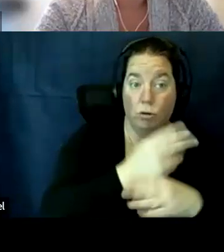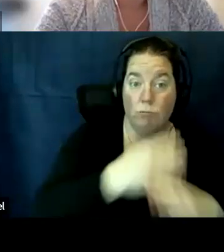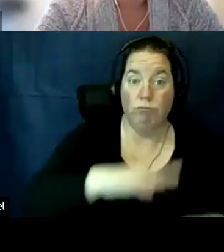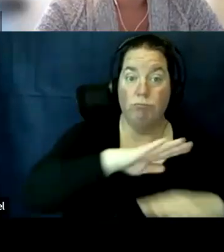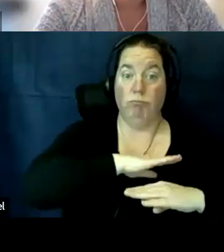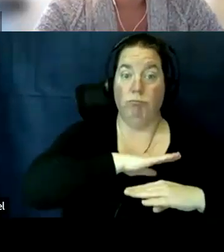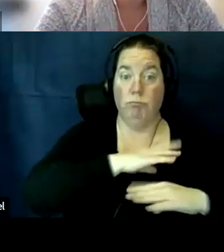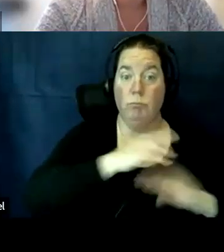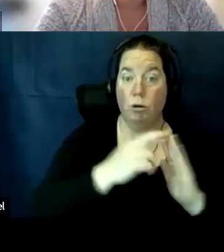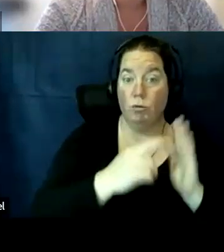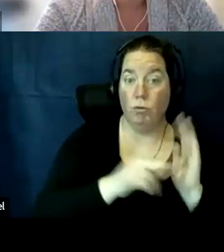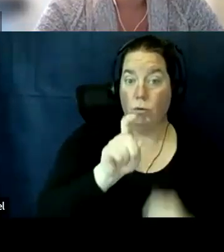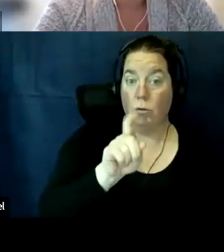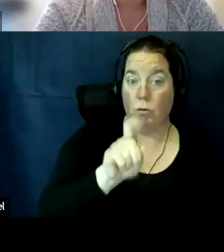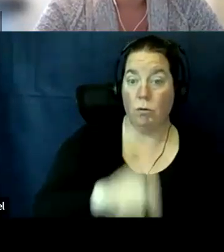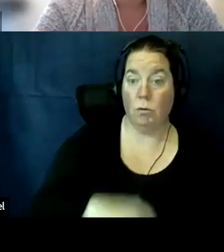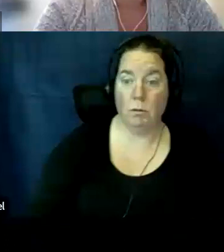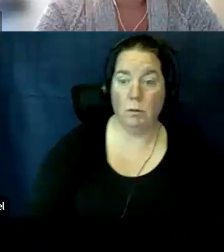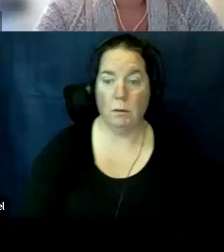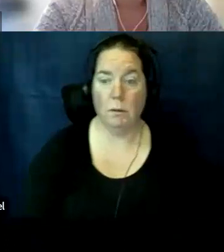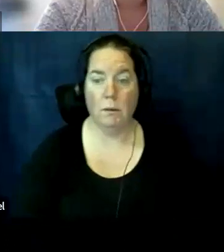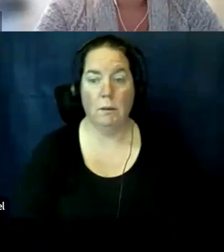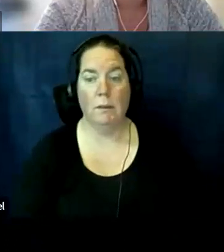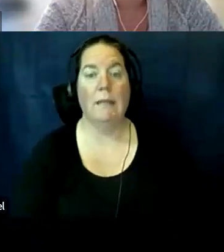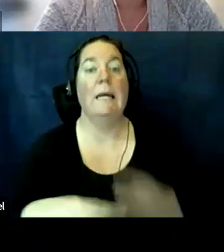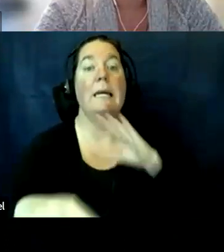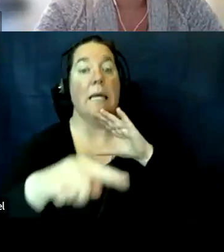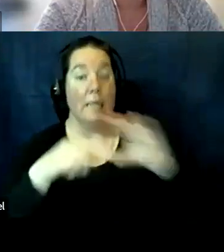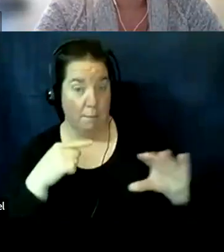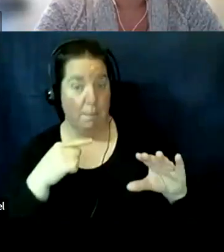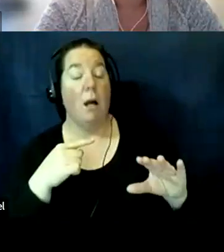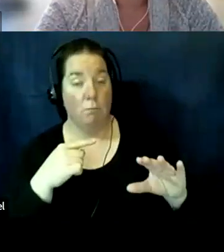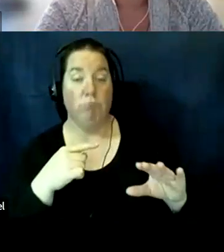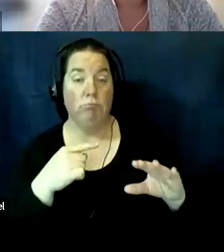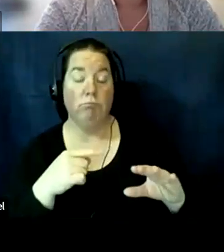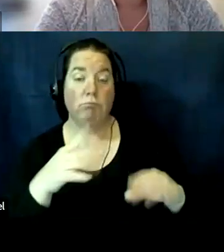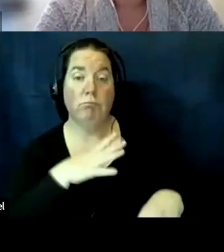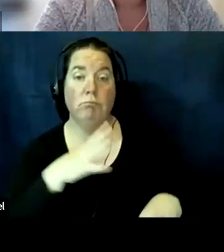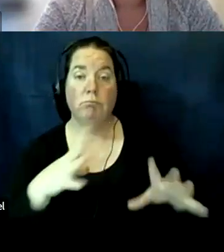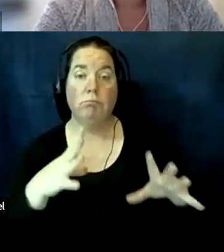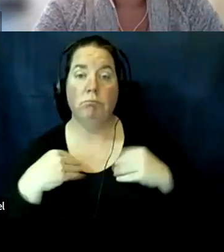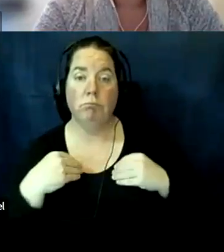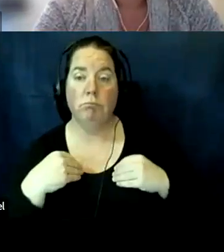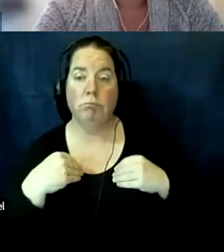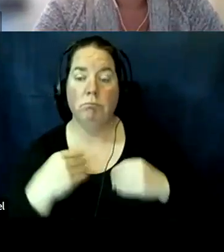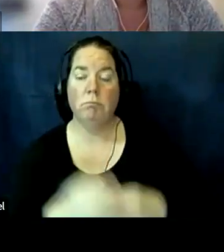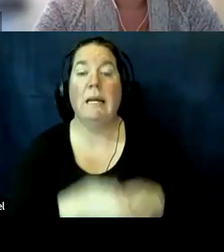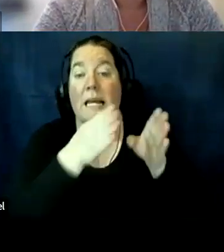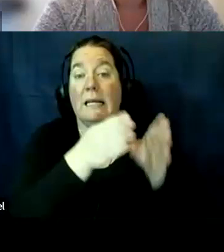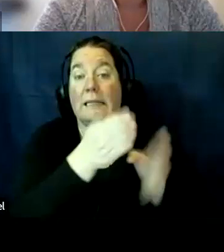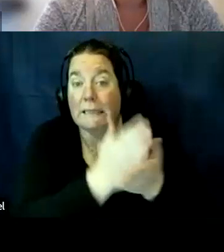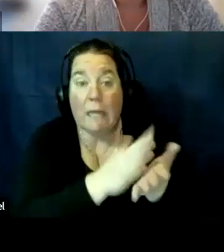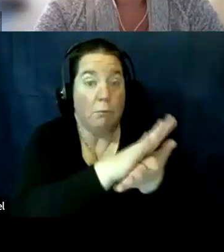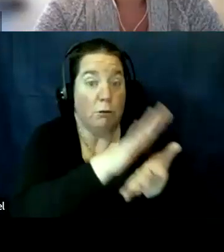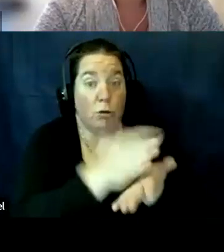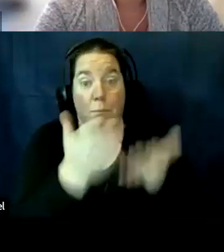rule requirement? We would say that email could certainly be used to fulfill this requirement, and individual schools might choose to